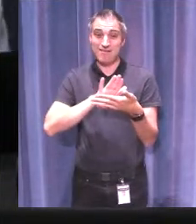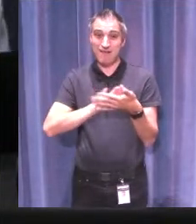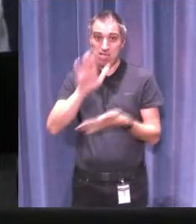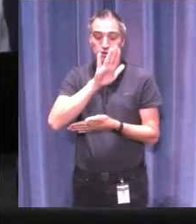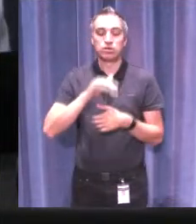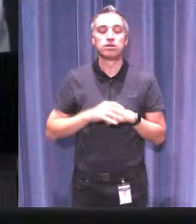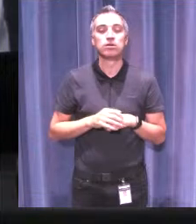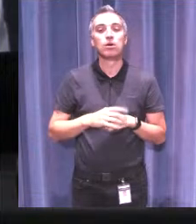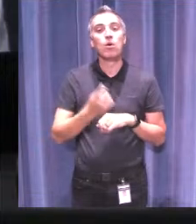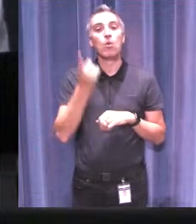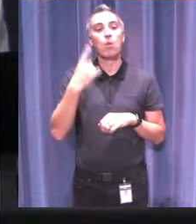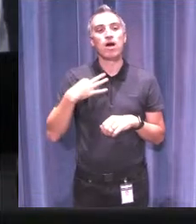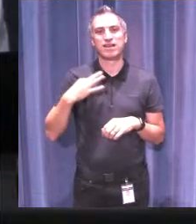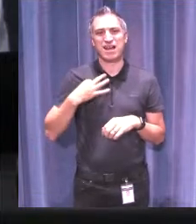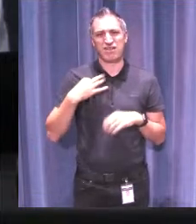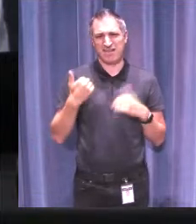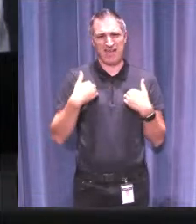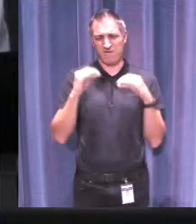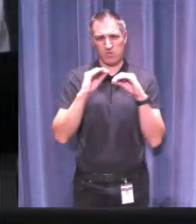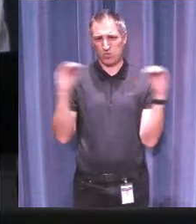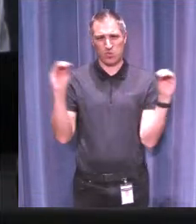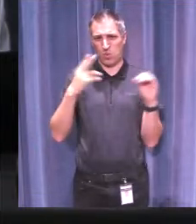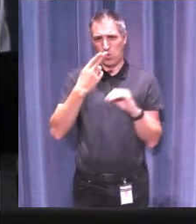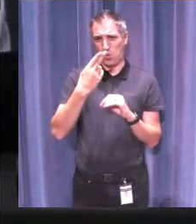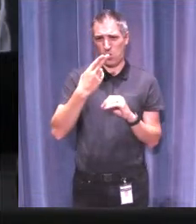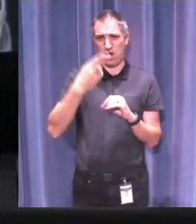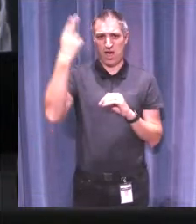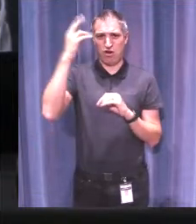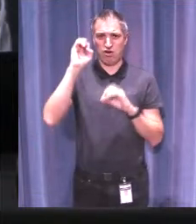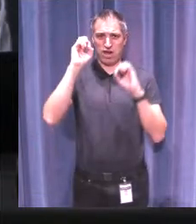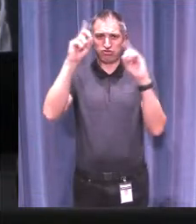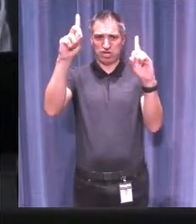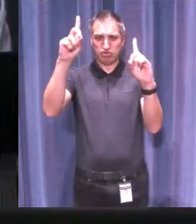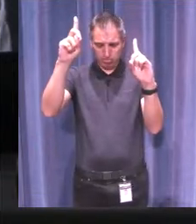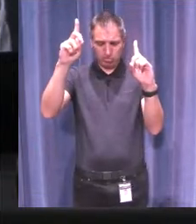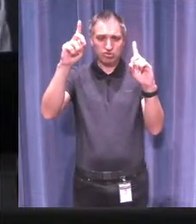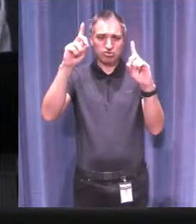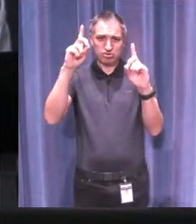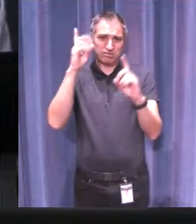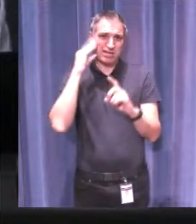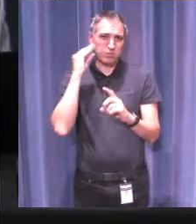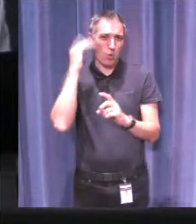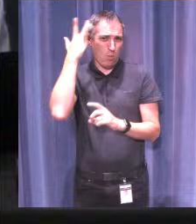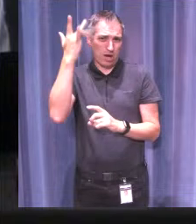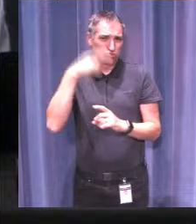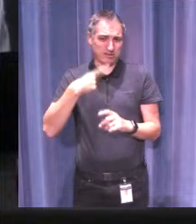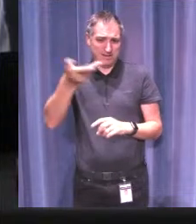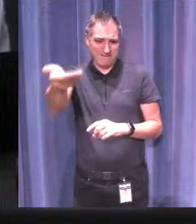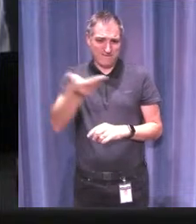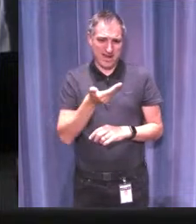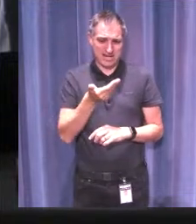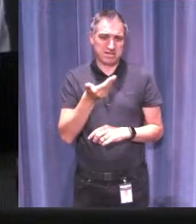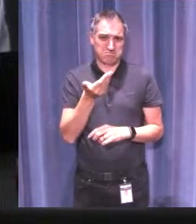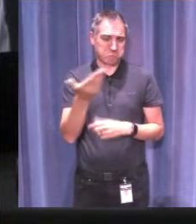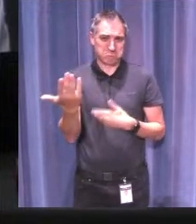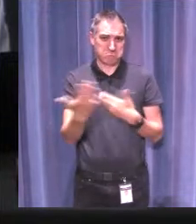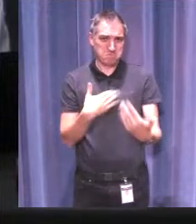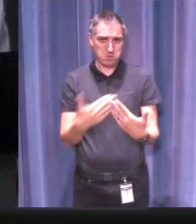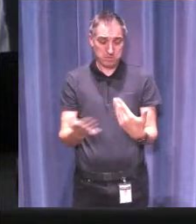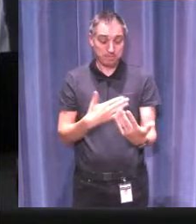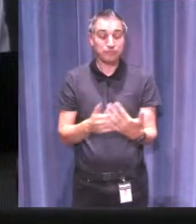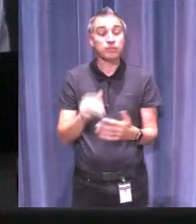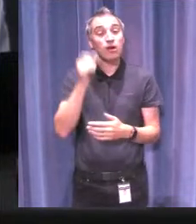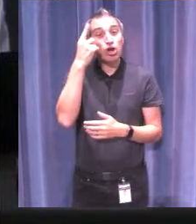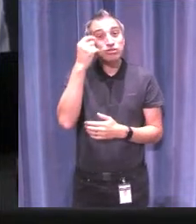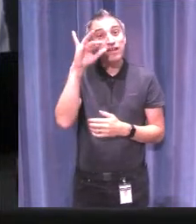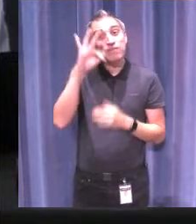Also, one candidate has little to no higher education experience. Why was she invited to interview Andy? Rest assured, if the